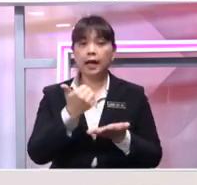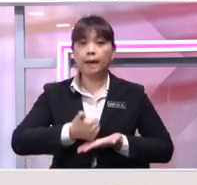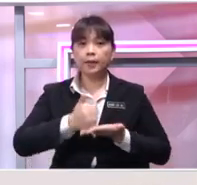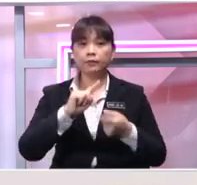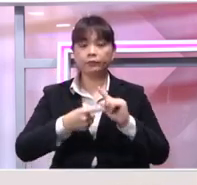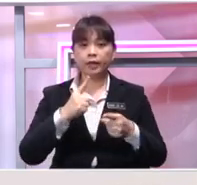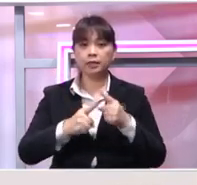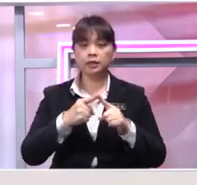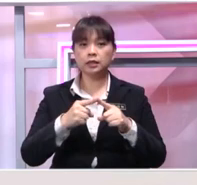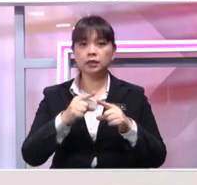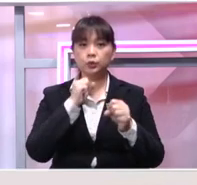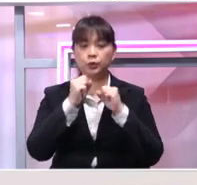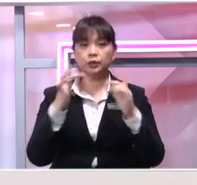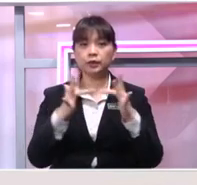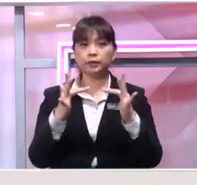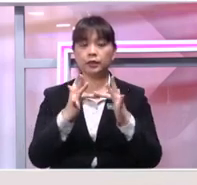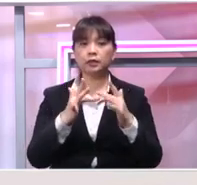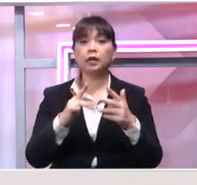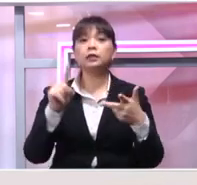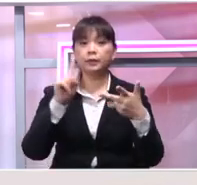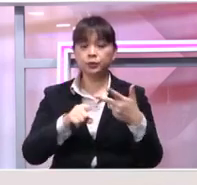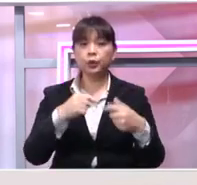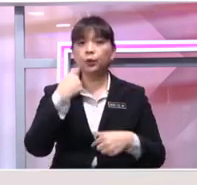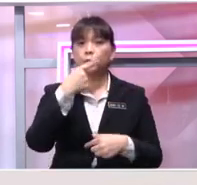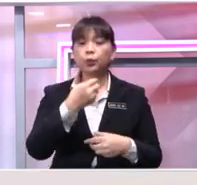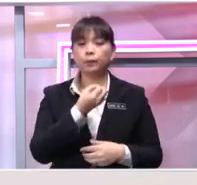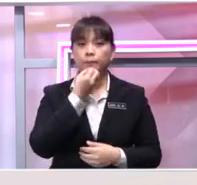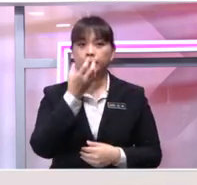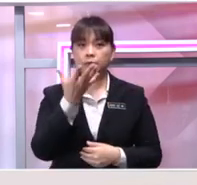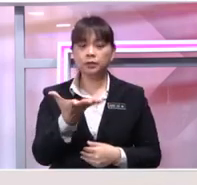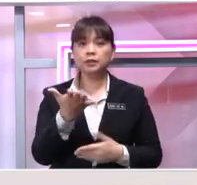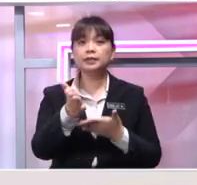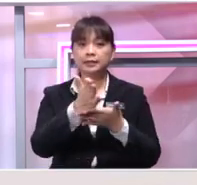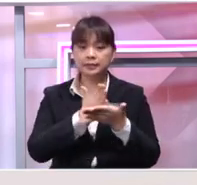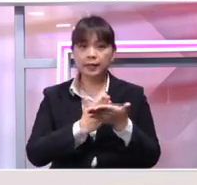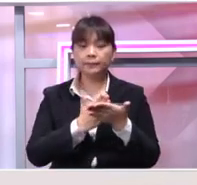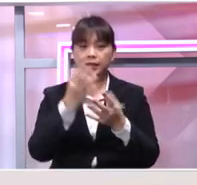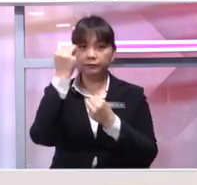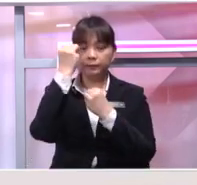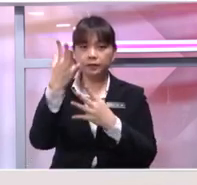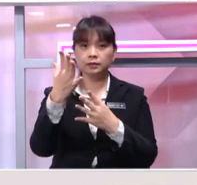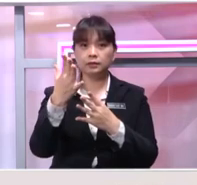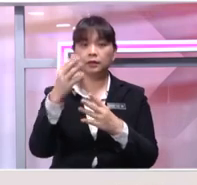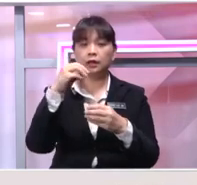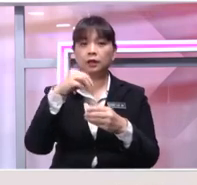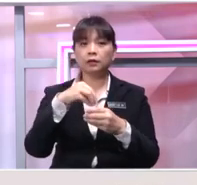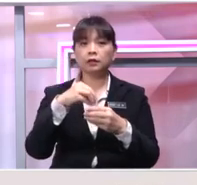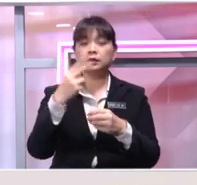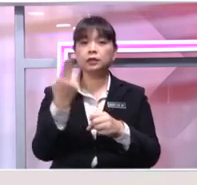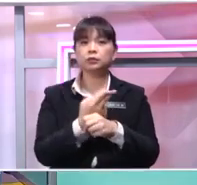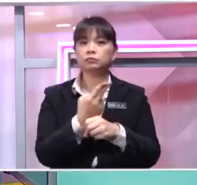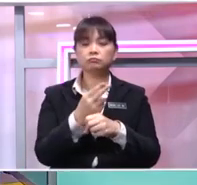a social networking site? Number three, who mentioned that some personal information on social networking site is